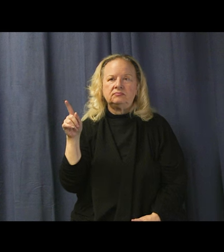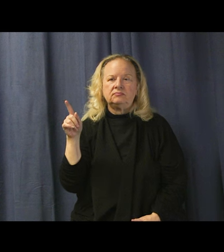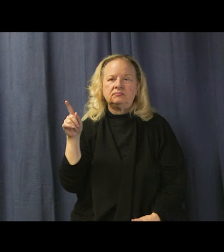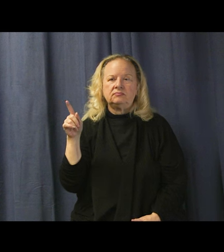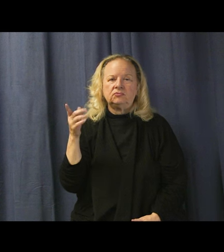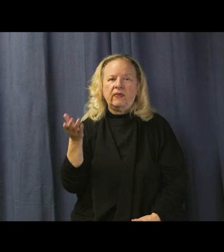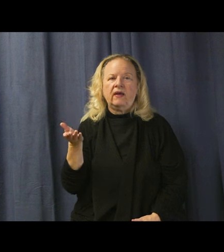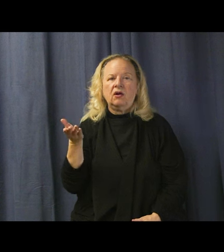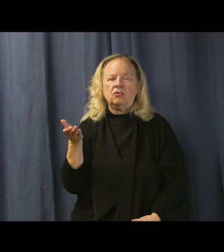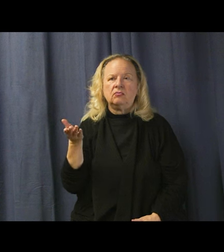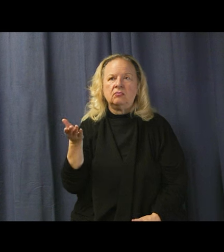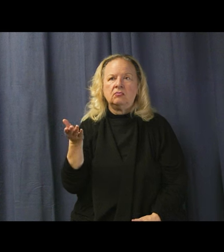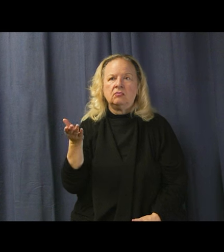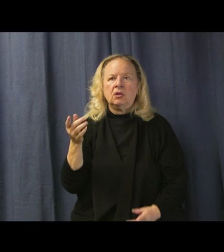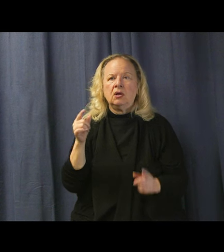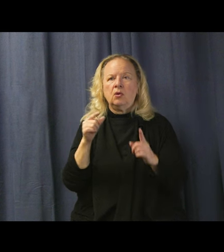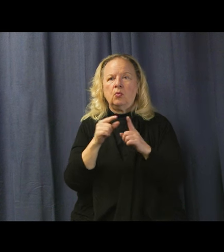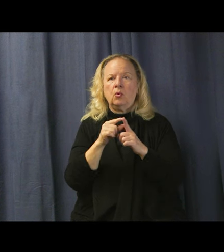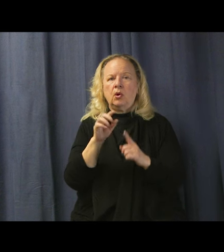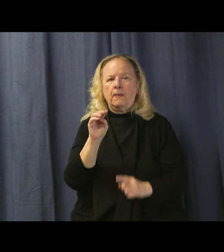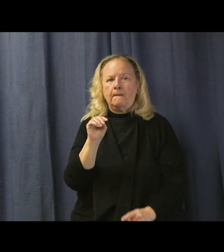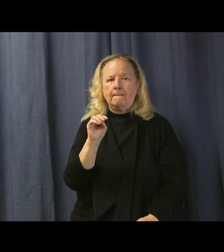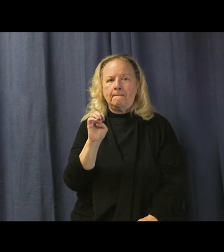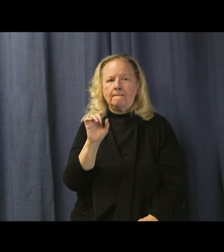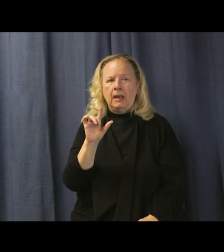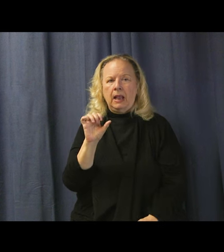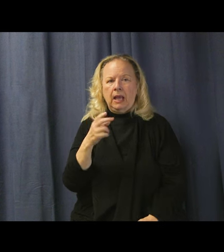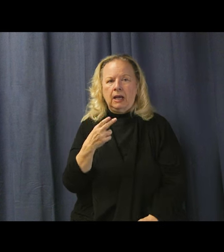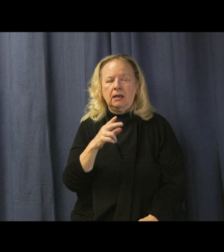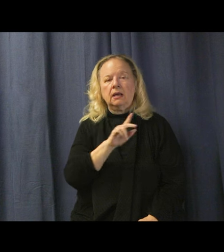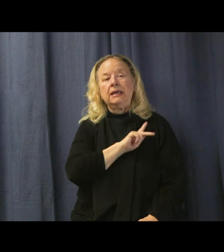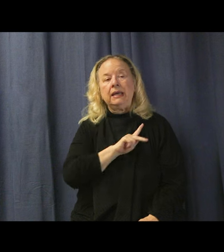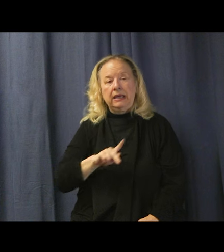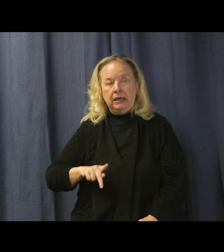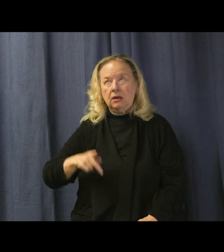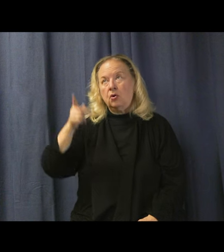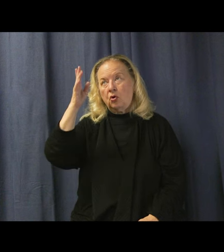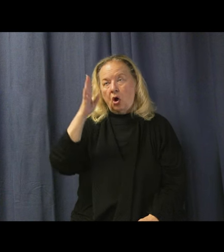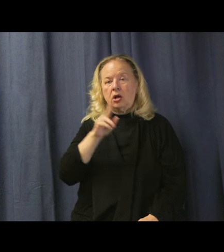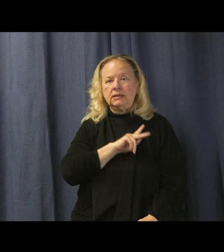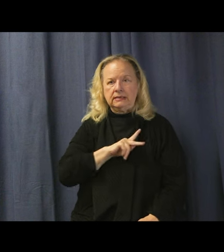right here, you have the word Melech, which is king. God is king.